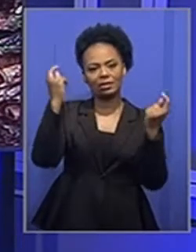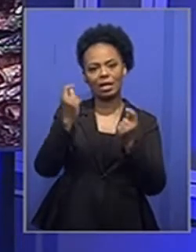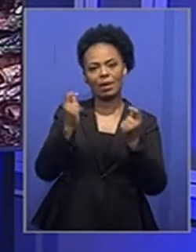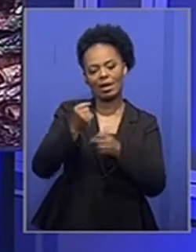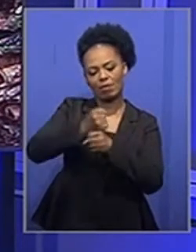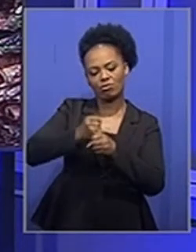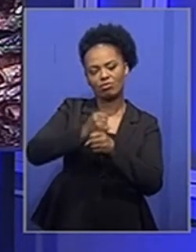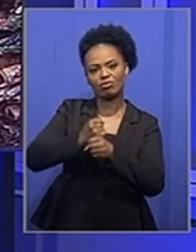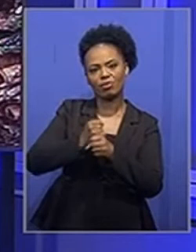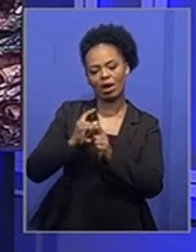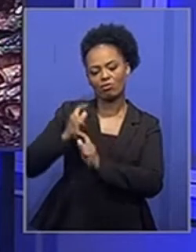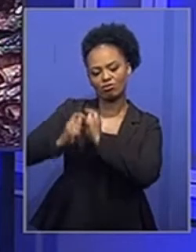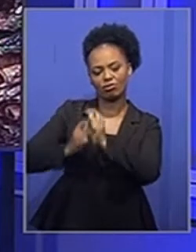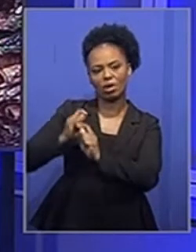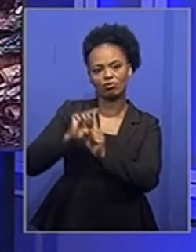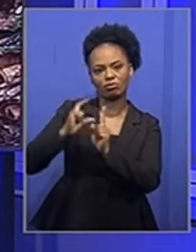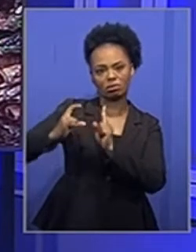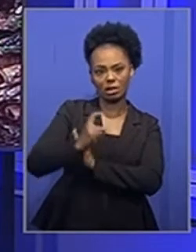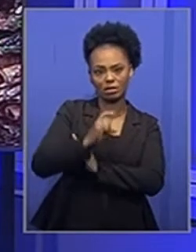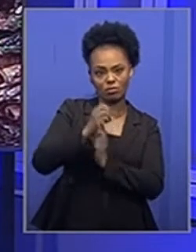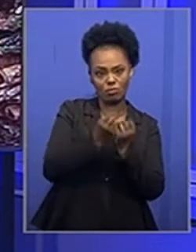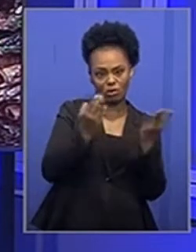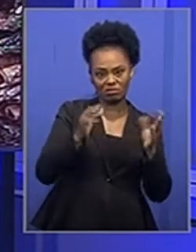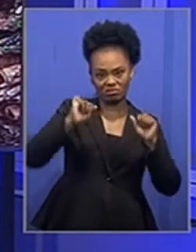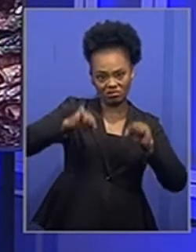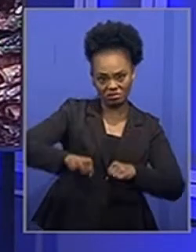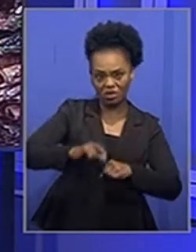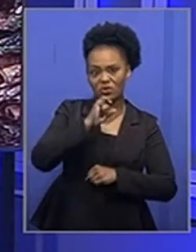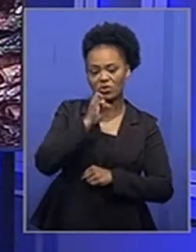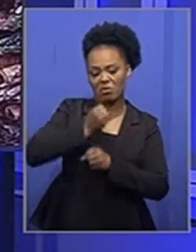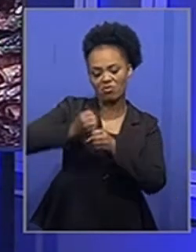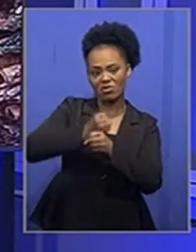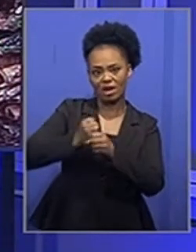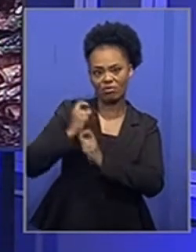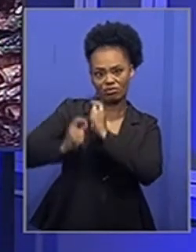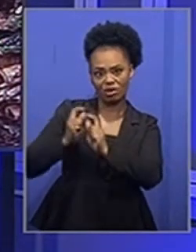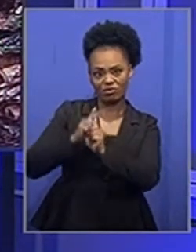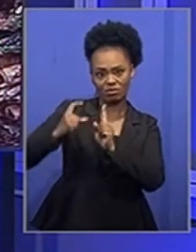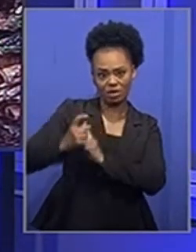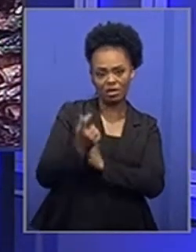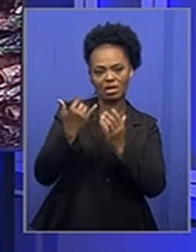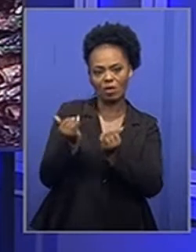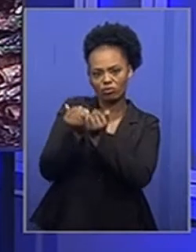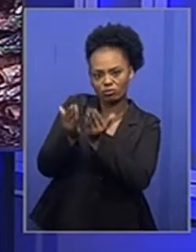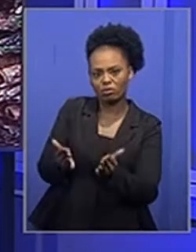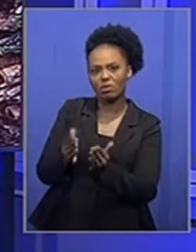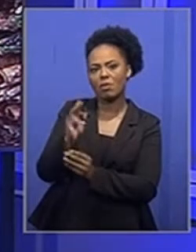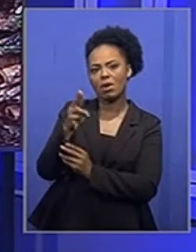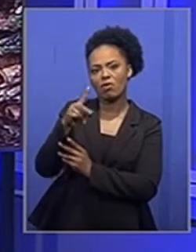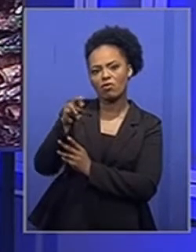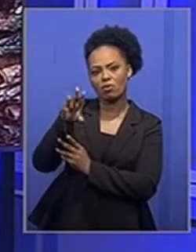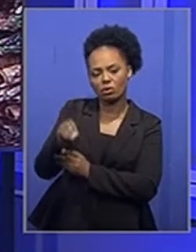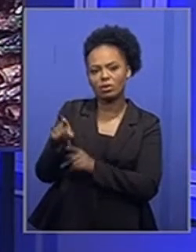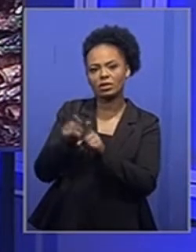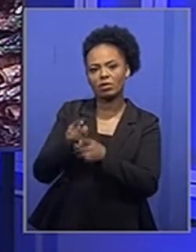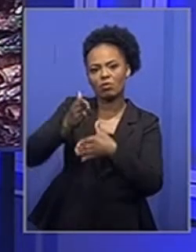Na ma-Afrika a dumela tshebediso ya meriana ya setso? Pejana re buisana le Mkhulu Khumbuzile Mavundo eo e leng ngaka ya setso ebile e le